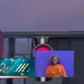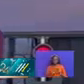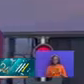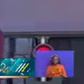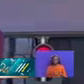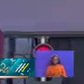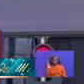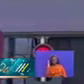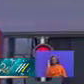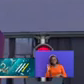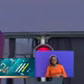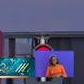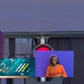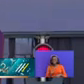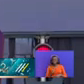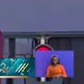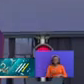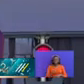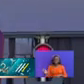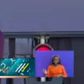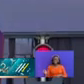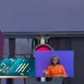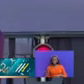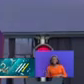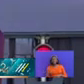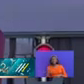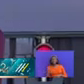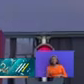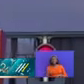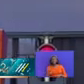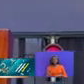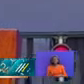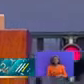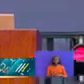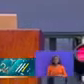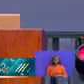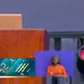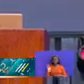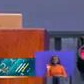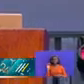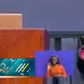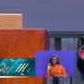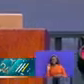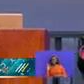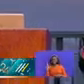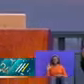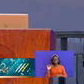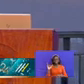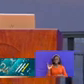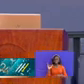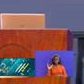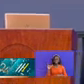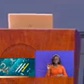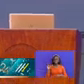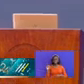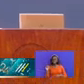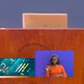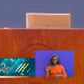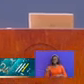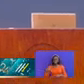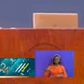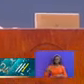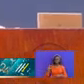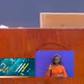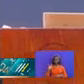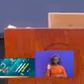looked at the opening of the Olympics I began to see the mockery of the church I asked why